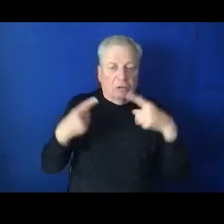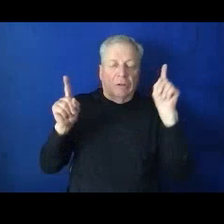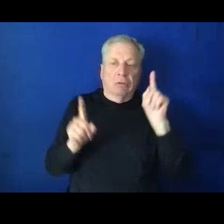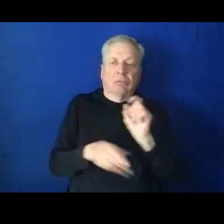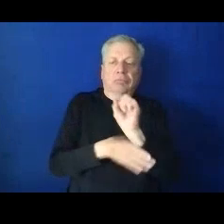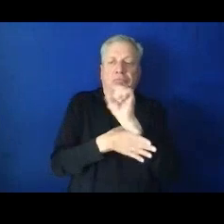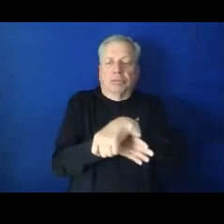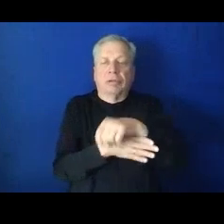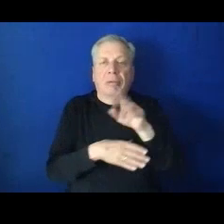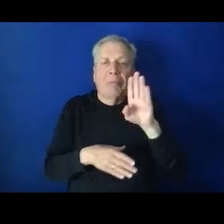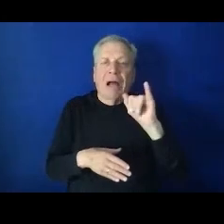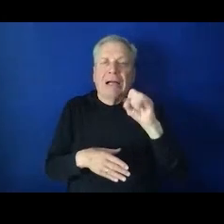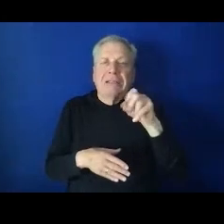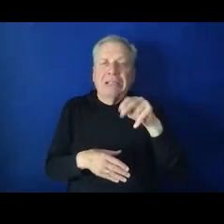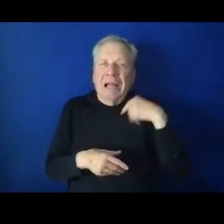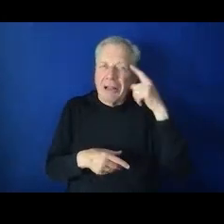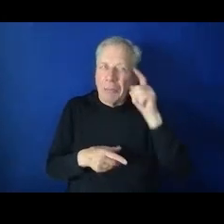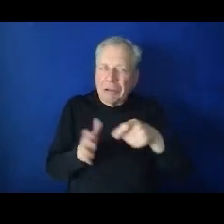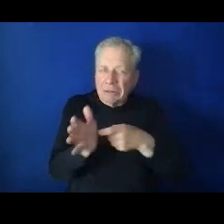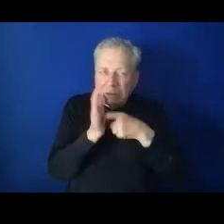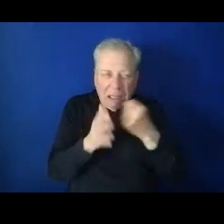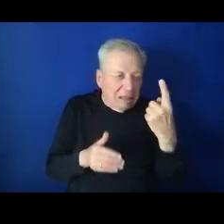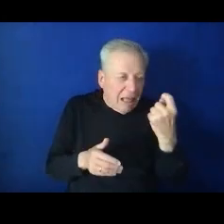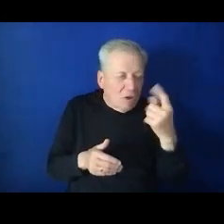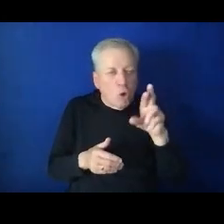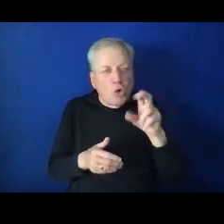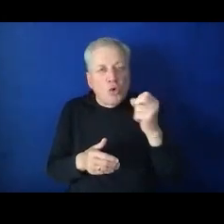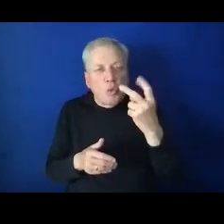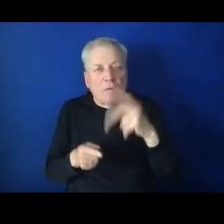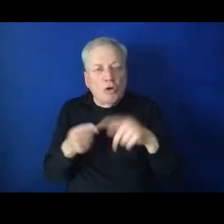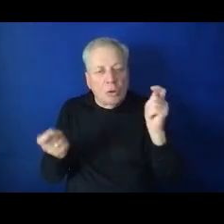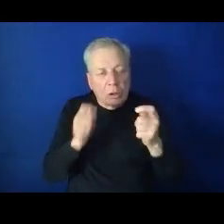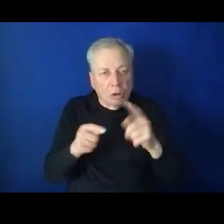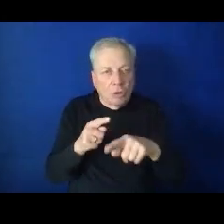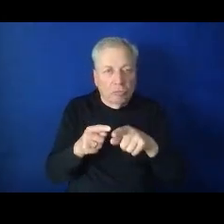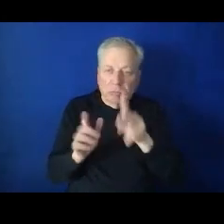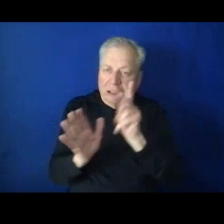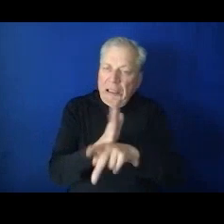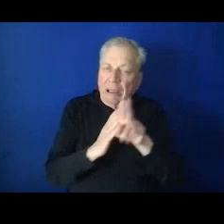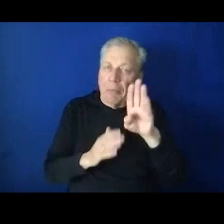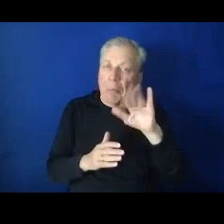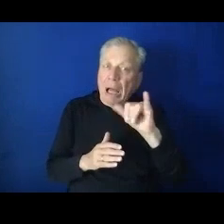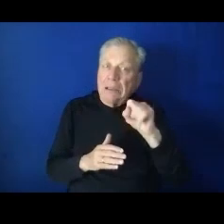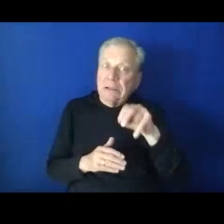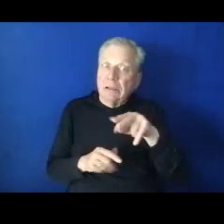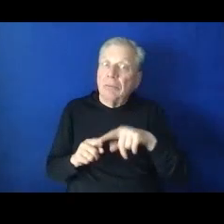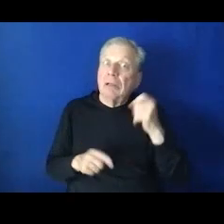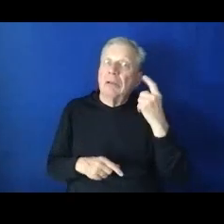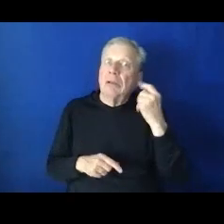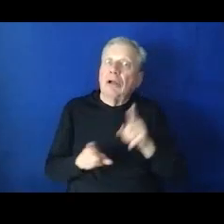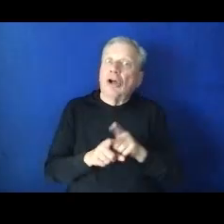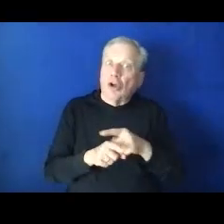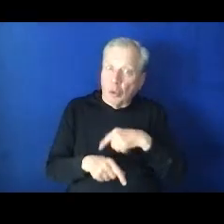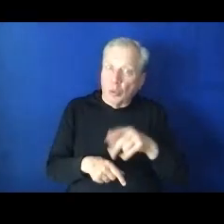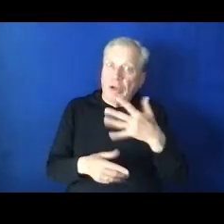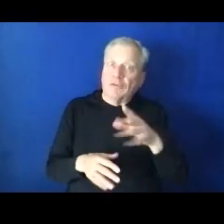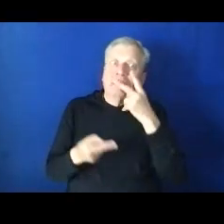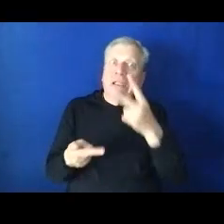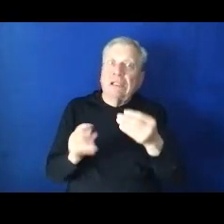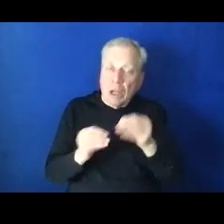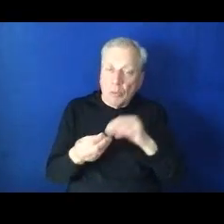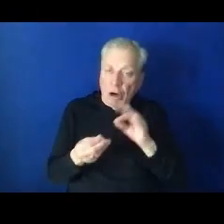think it numbers around 11 or 12 to be really adept at taking down a bison. But again, as we're seeing bison numbers increase, we're